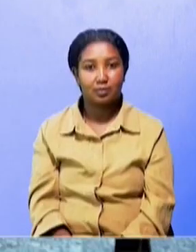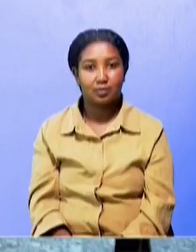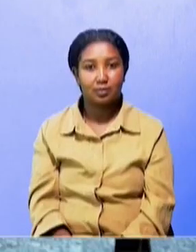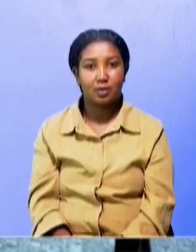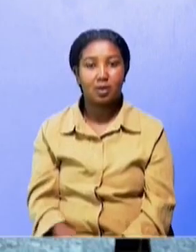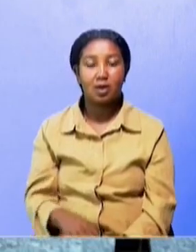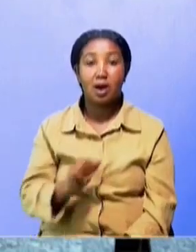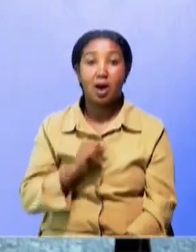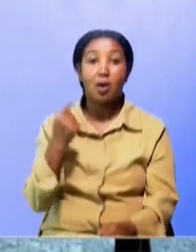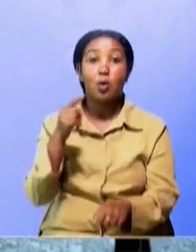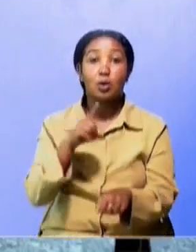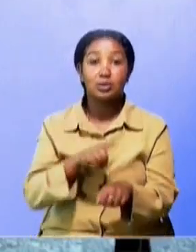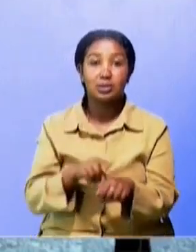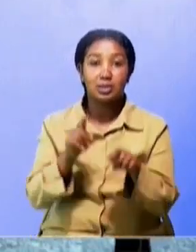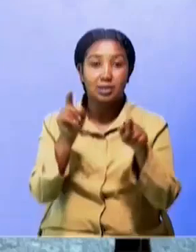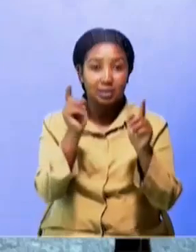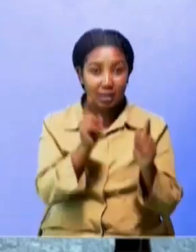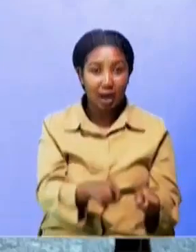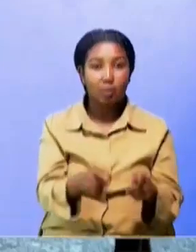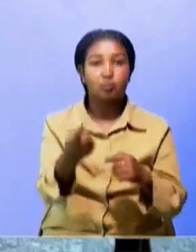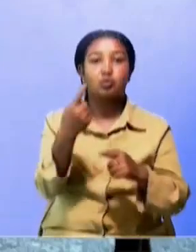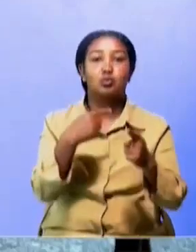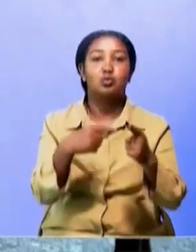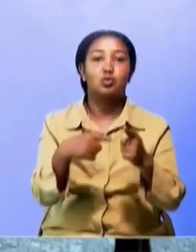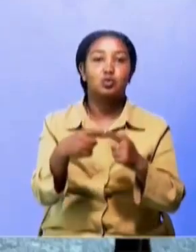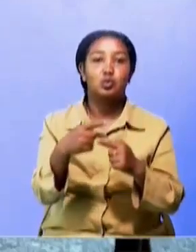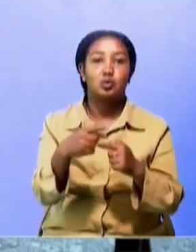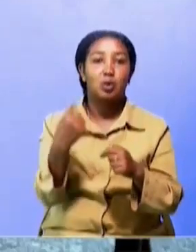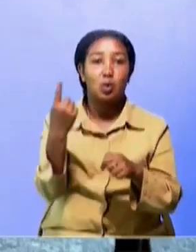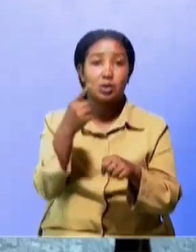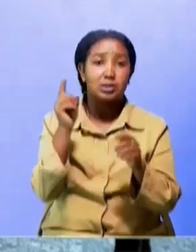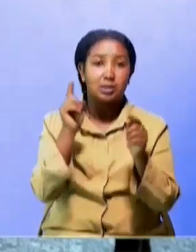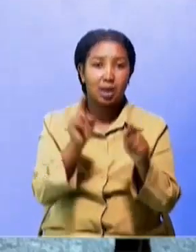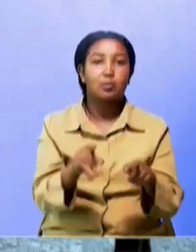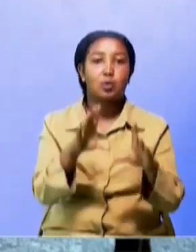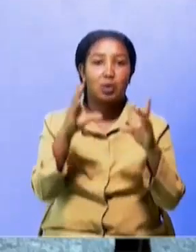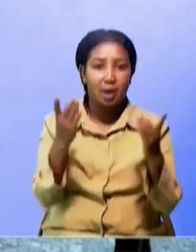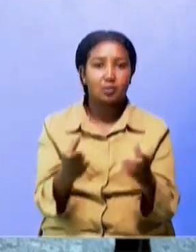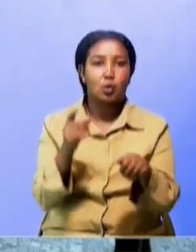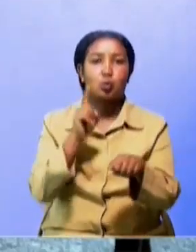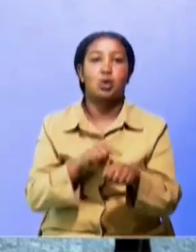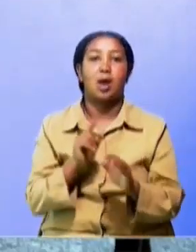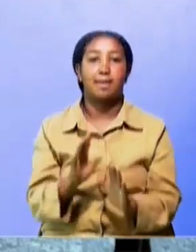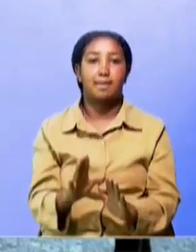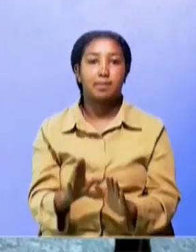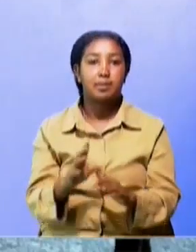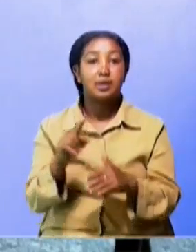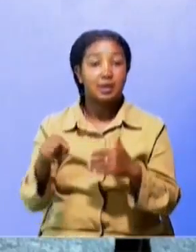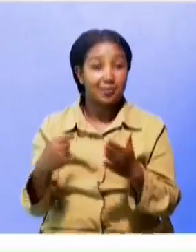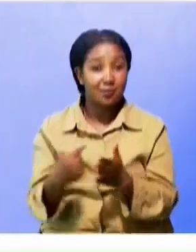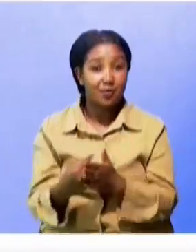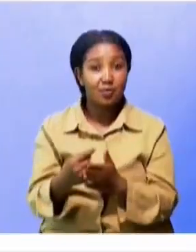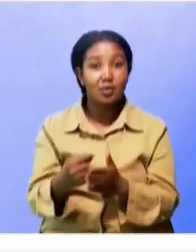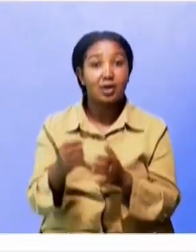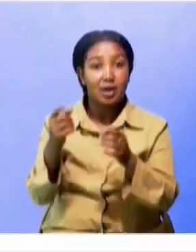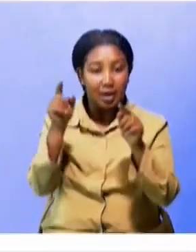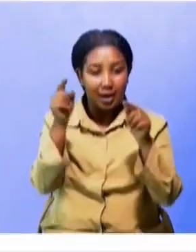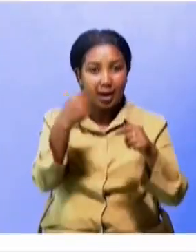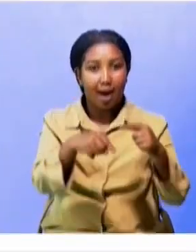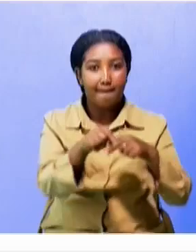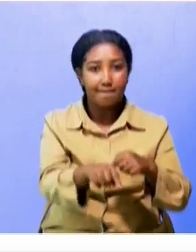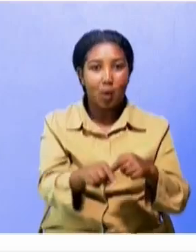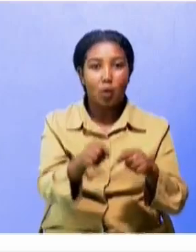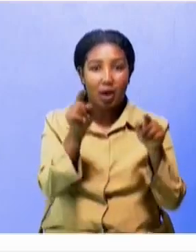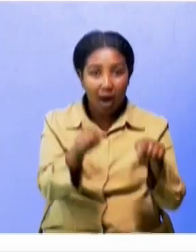I always come to school, or I always come to office, I always come to class on time. Therefore, come here now, it